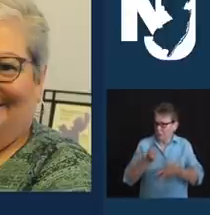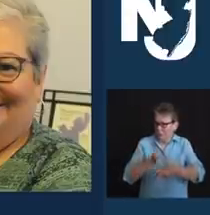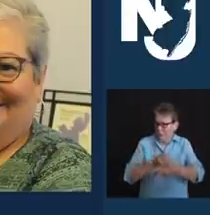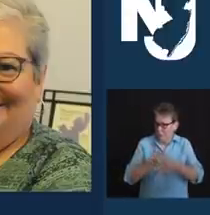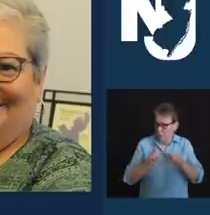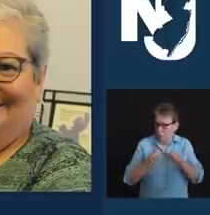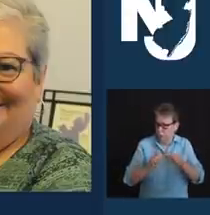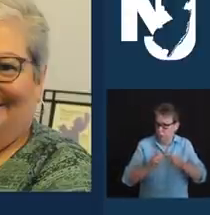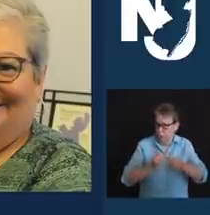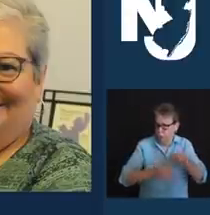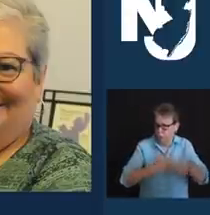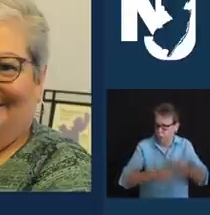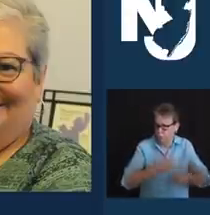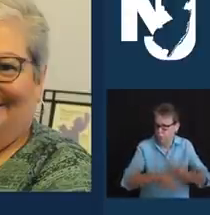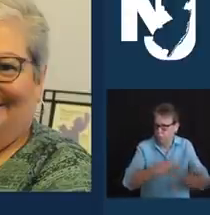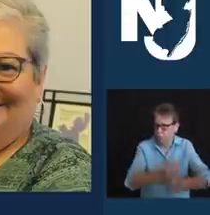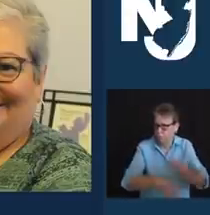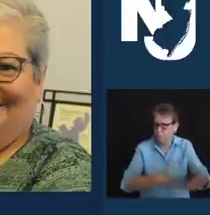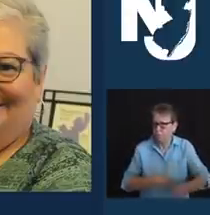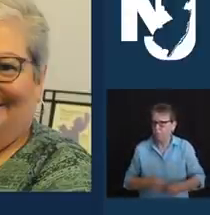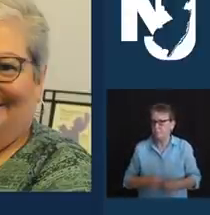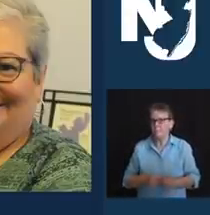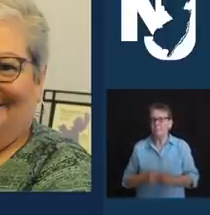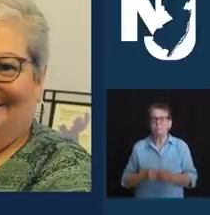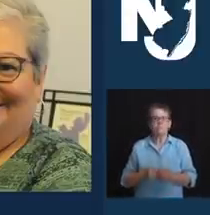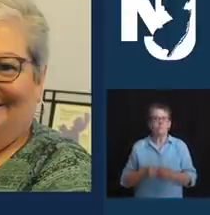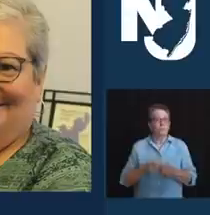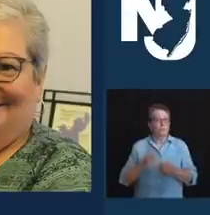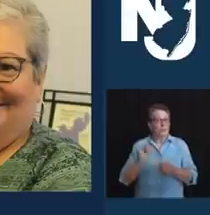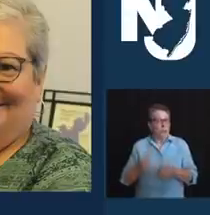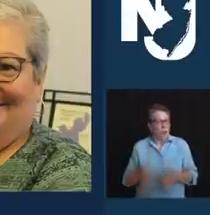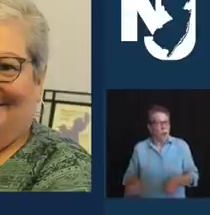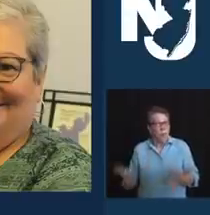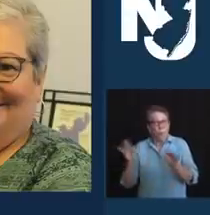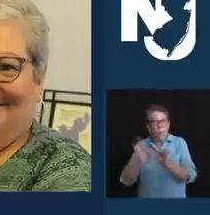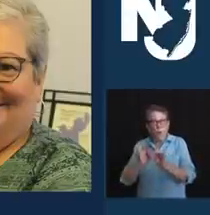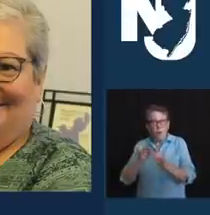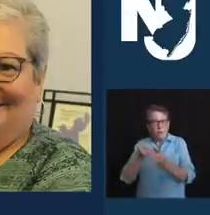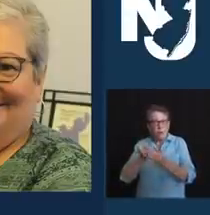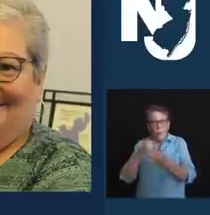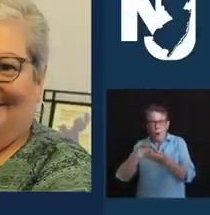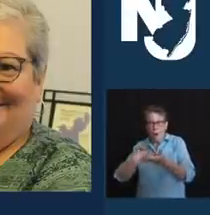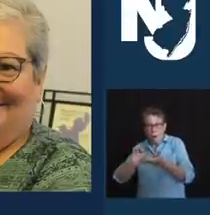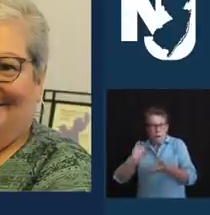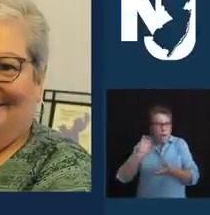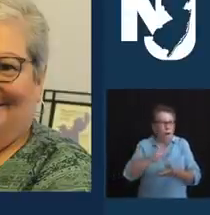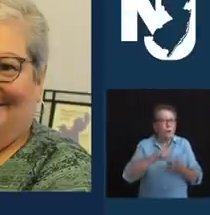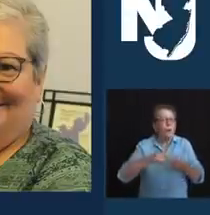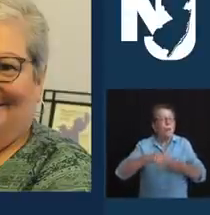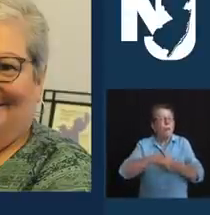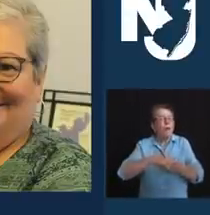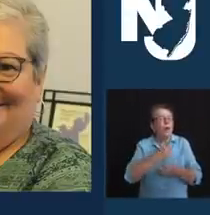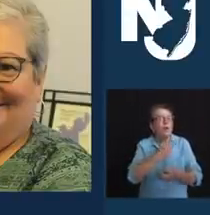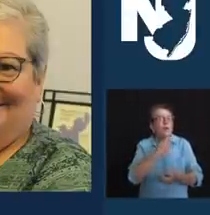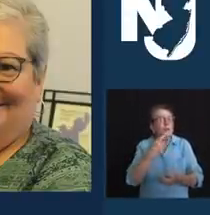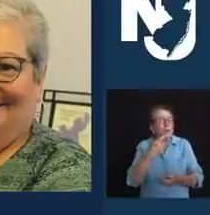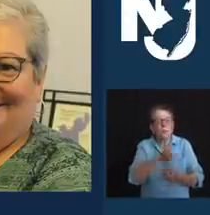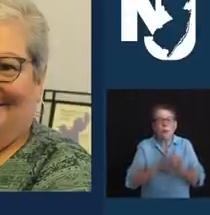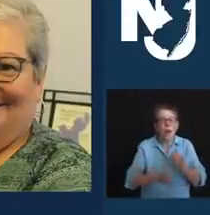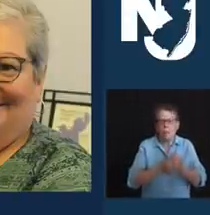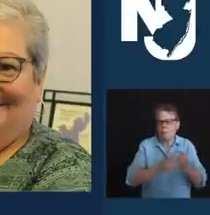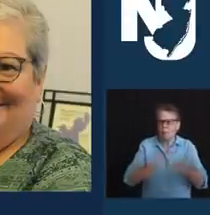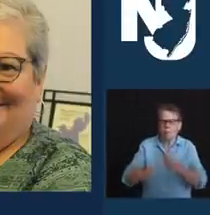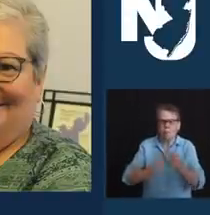community restaurants who also needed a helping hand. TASK is one of our state's truly iconic community